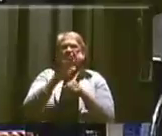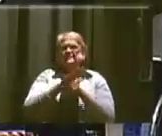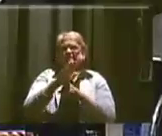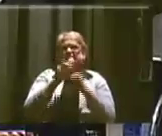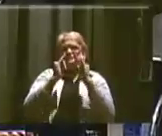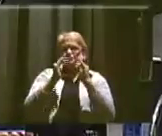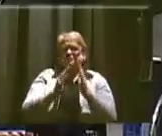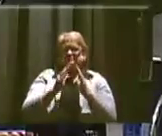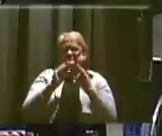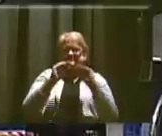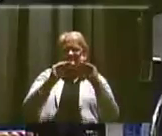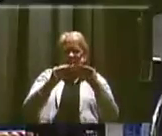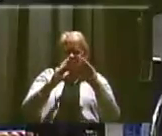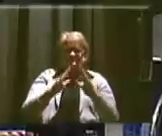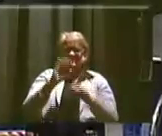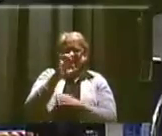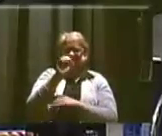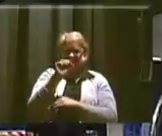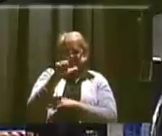my schools, we have